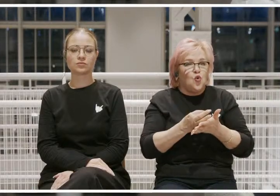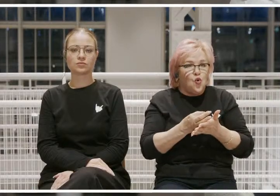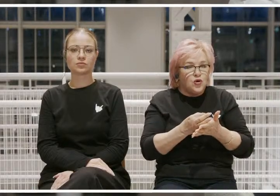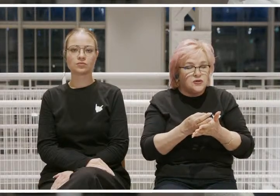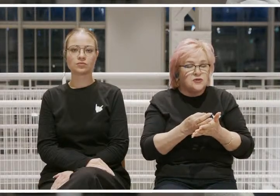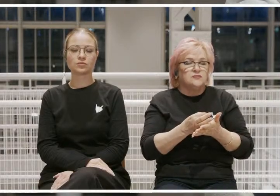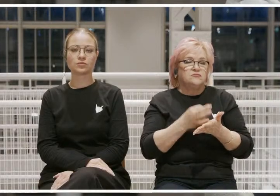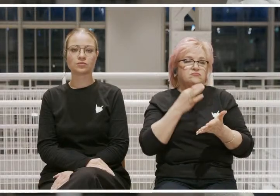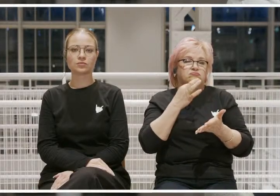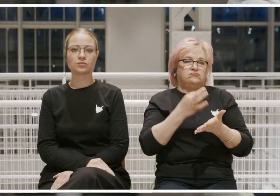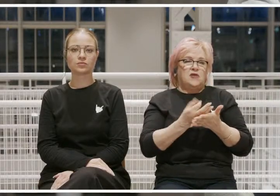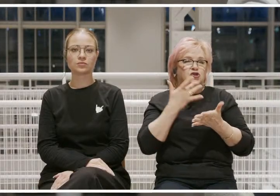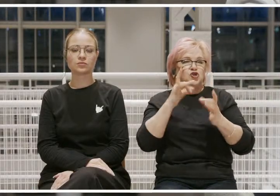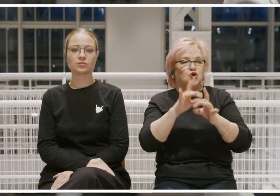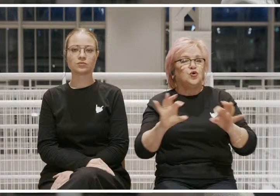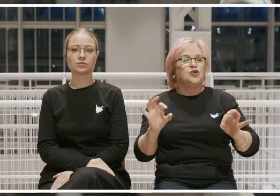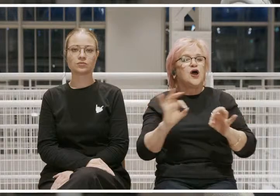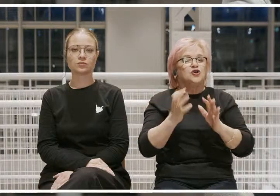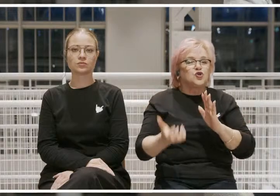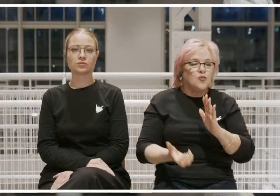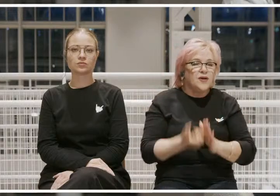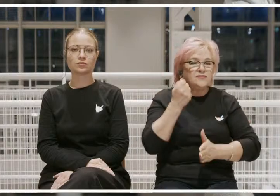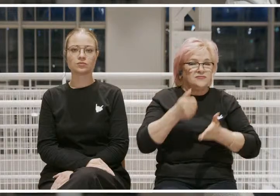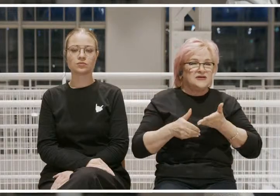policy development in Turkey.